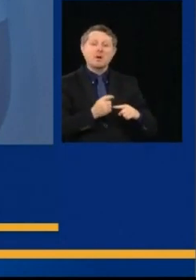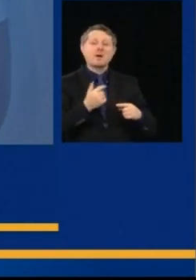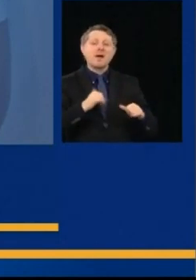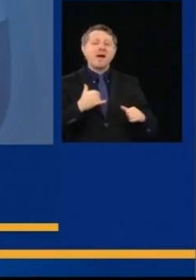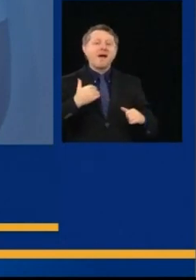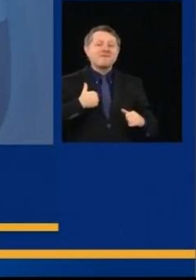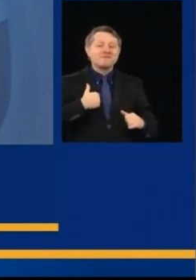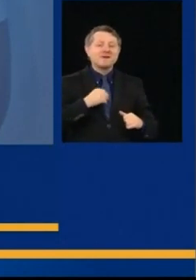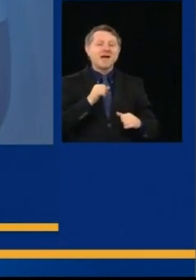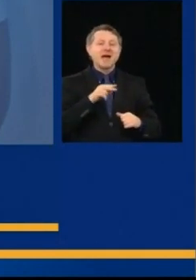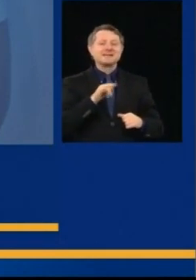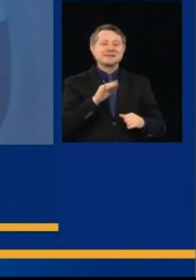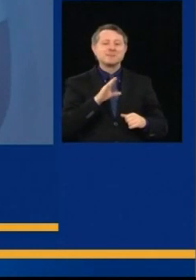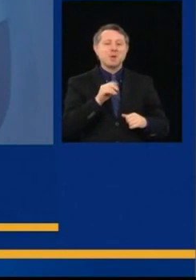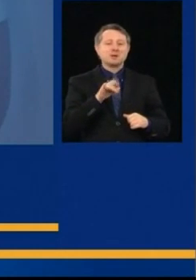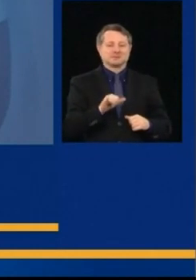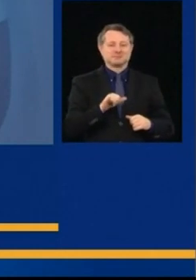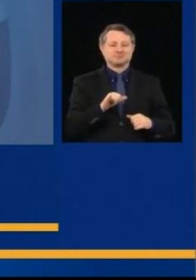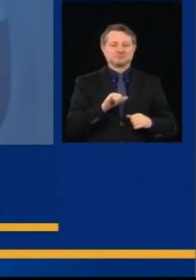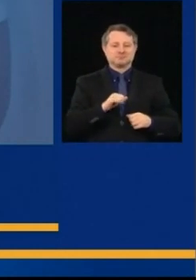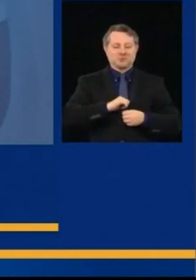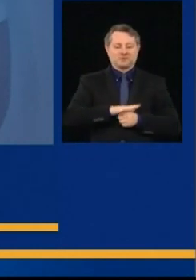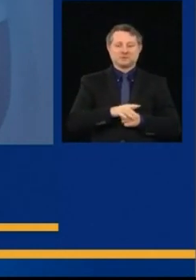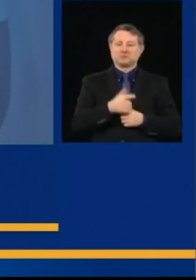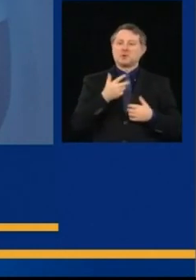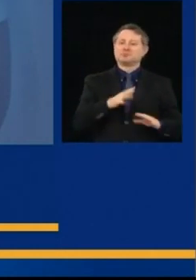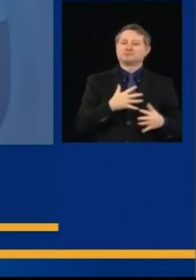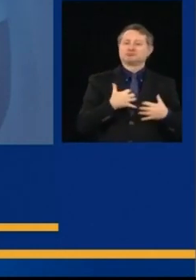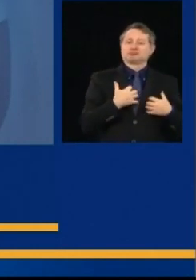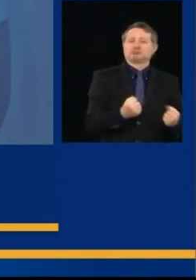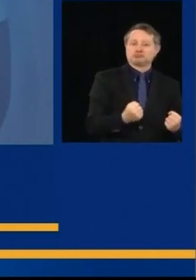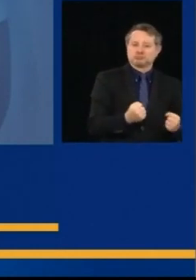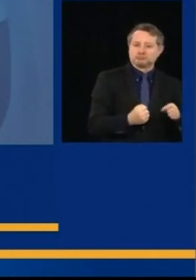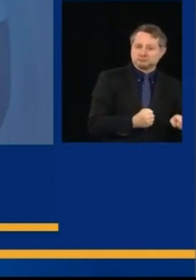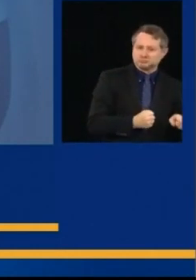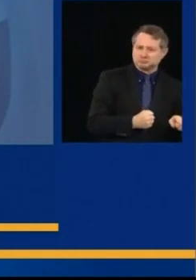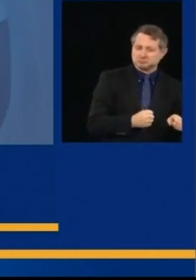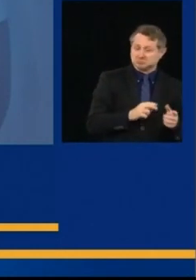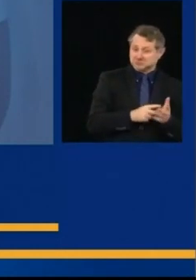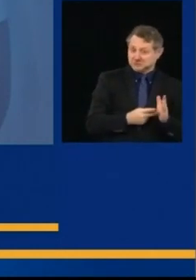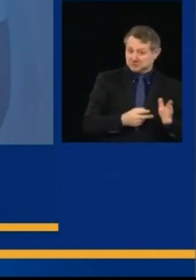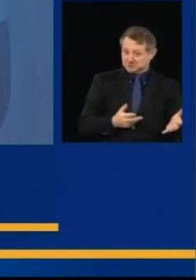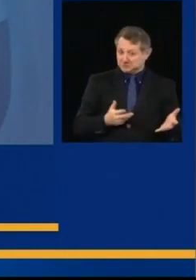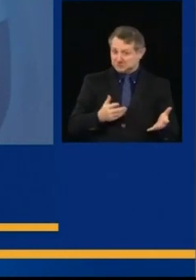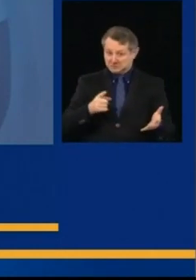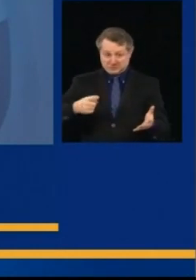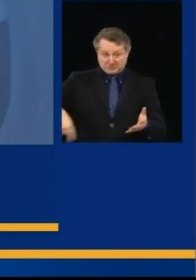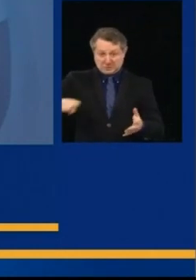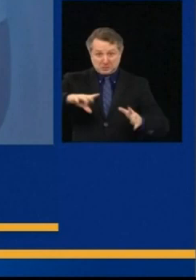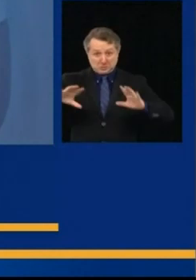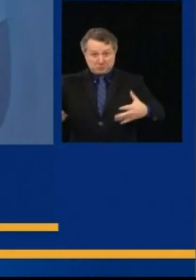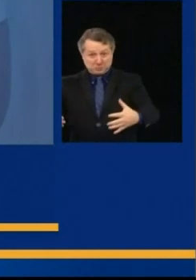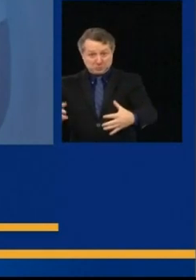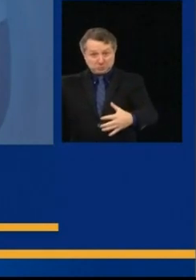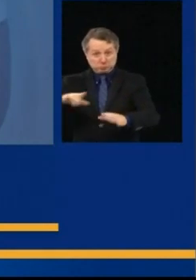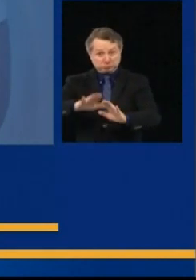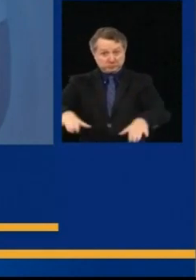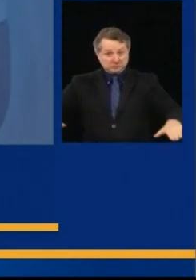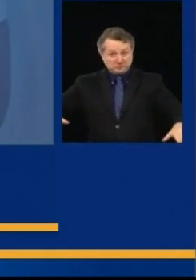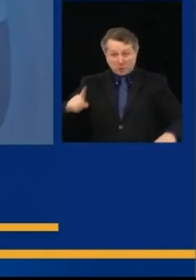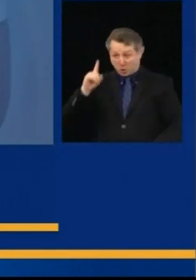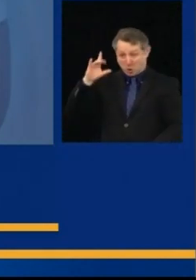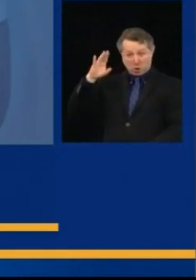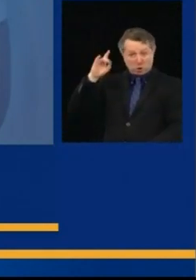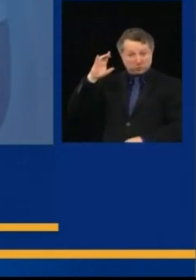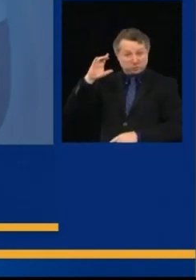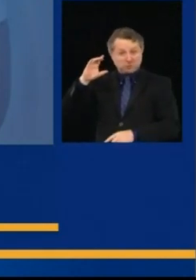COVID virus, okay? That means children either currently had the virus or could have had